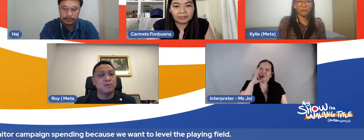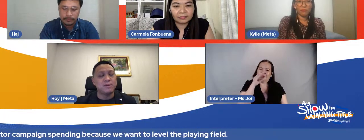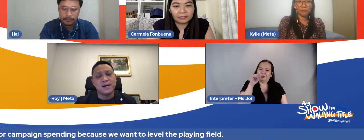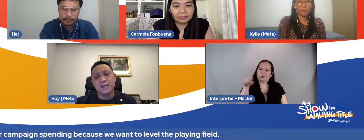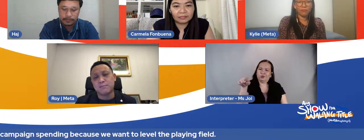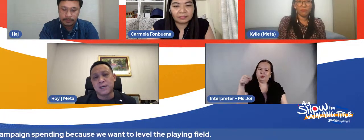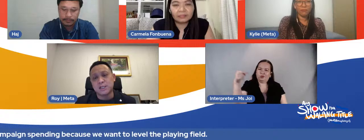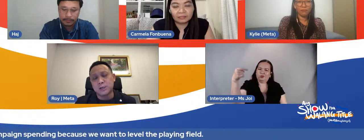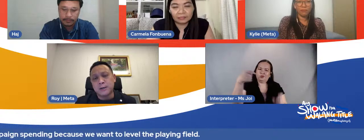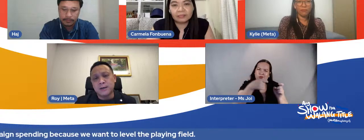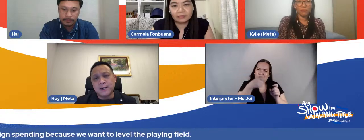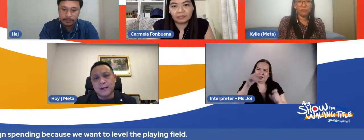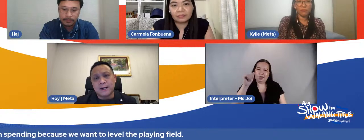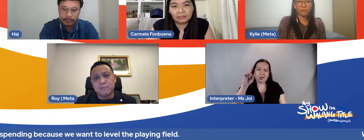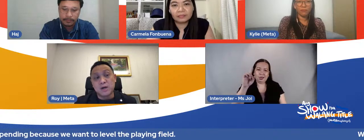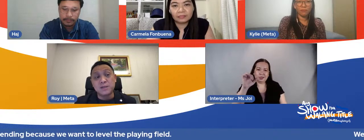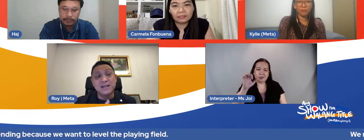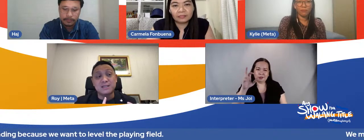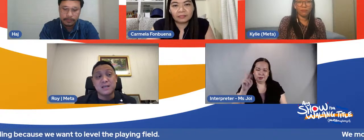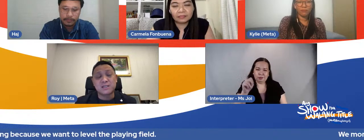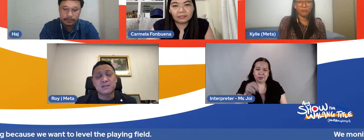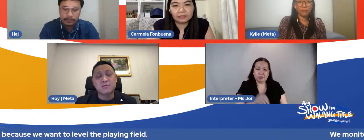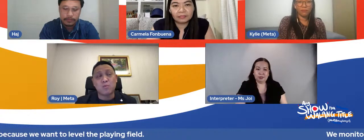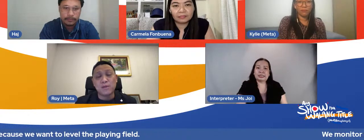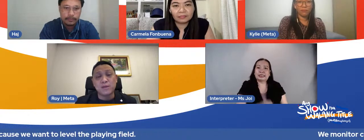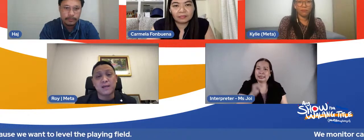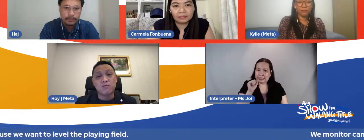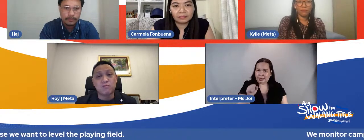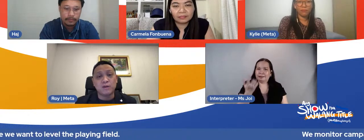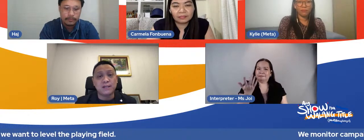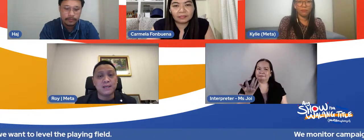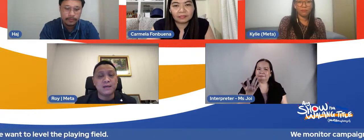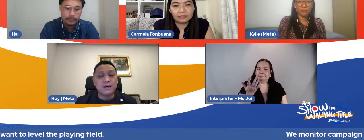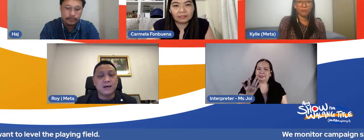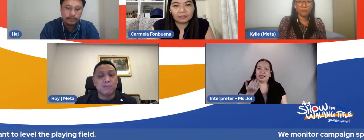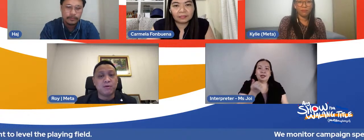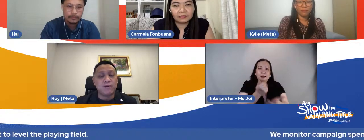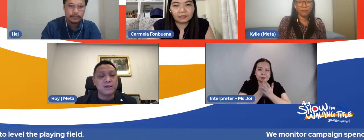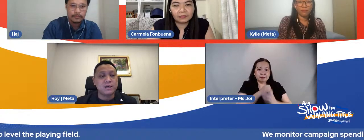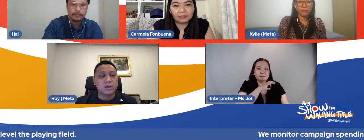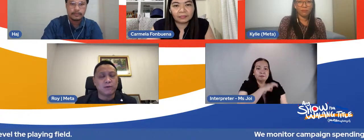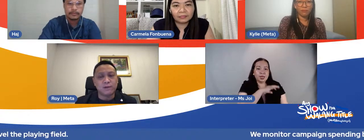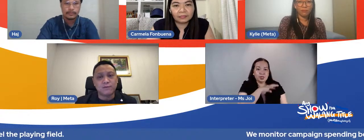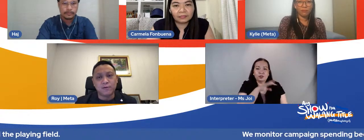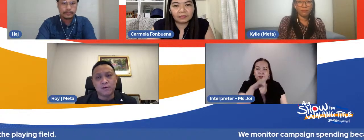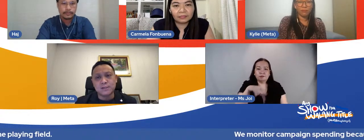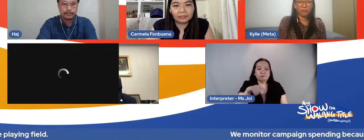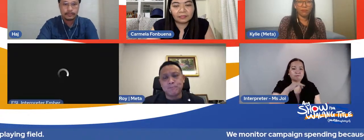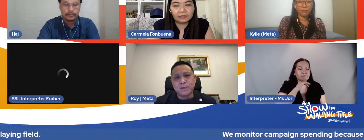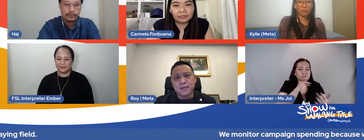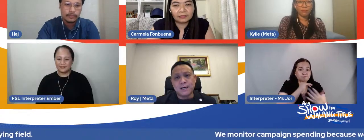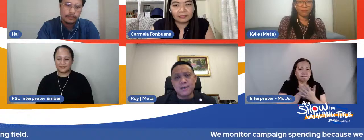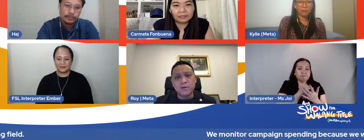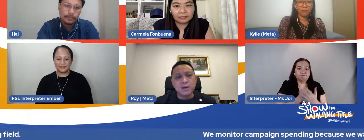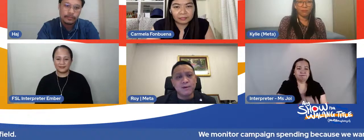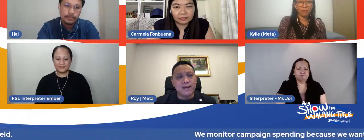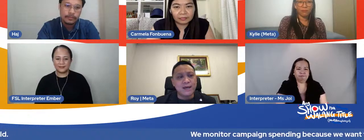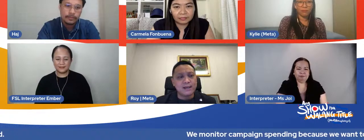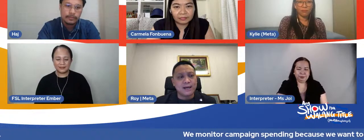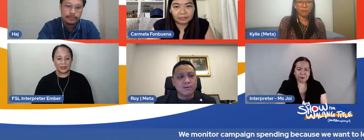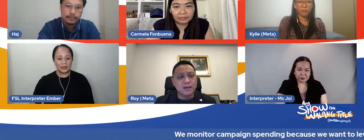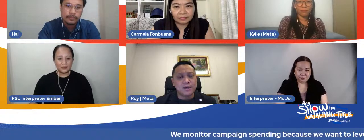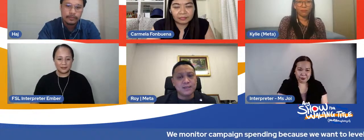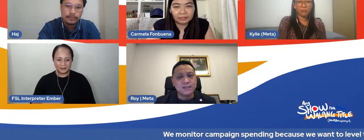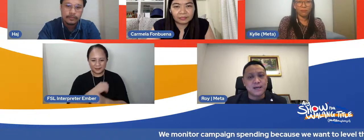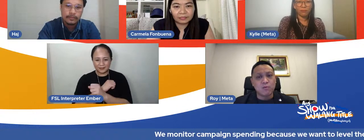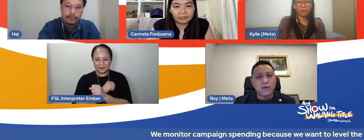and the people behind the page. So I think that's one thing that can really prevent a lot of interference. Another thing about the